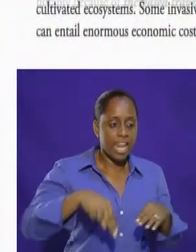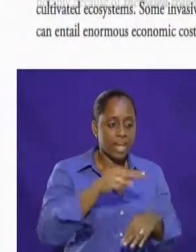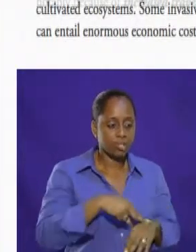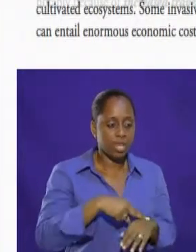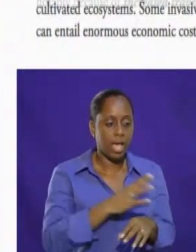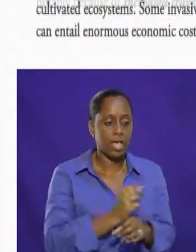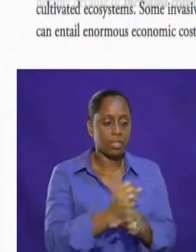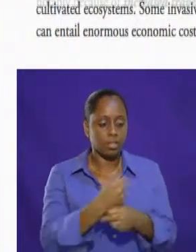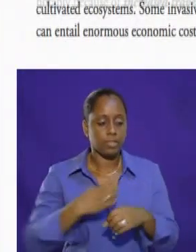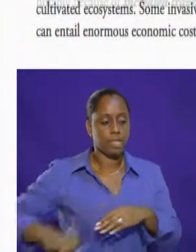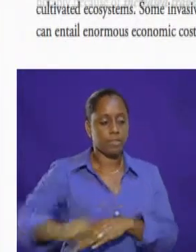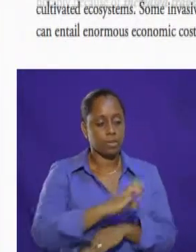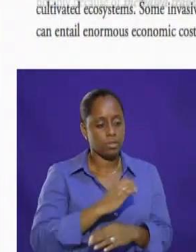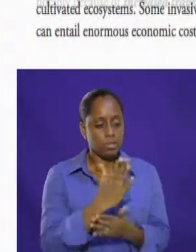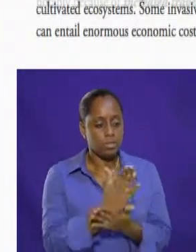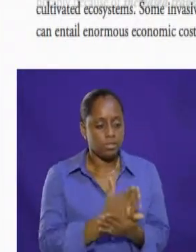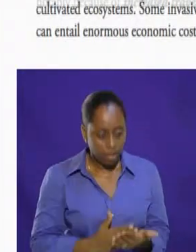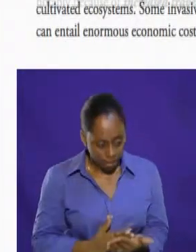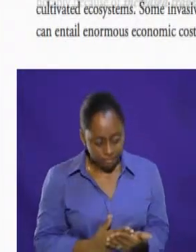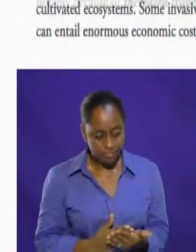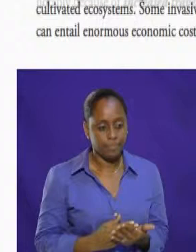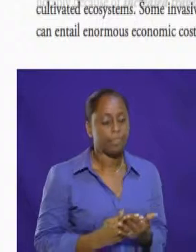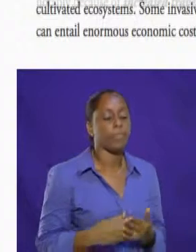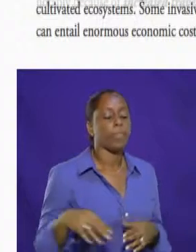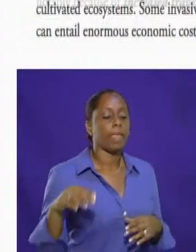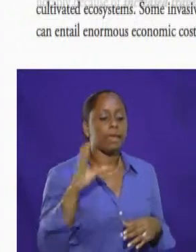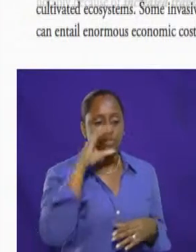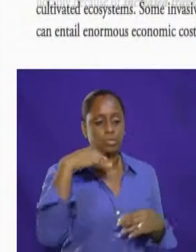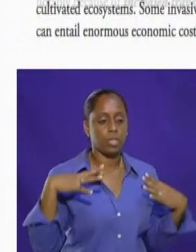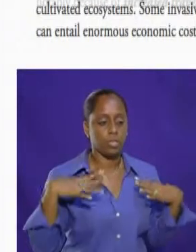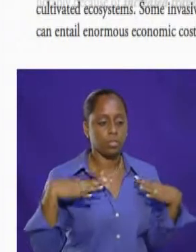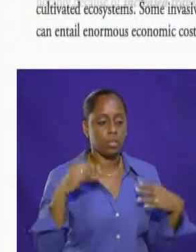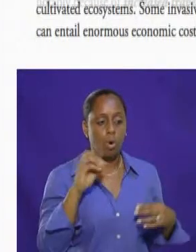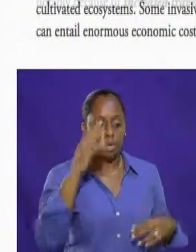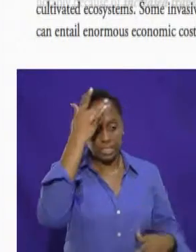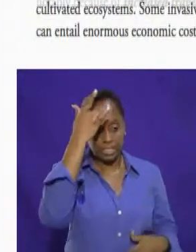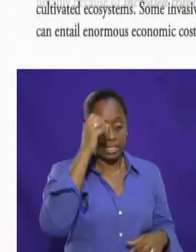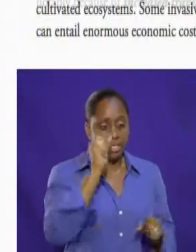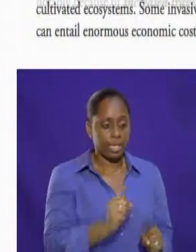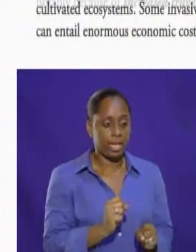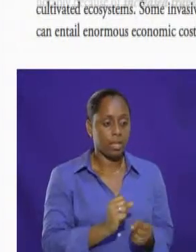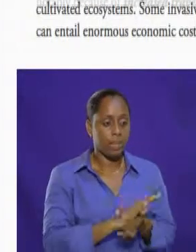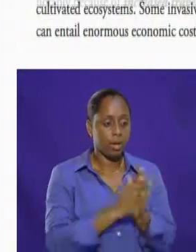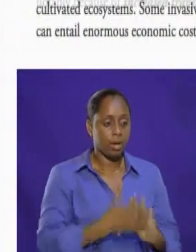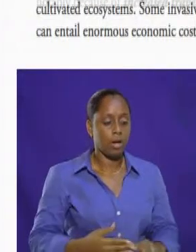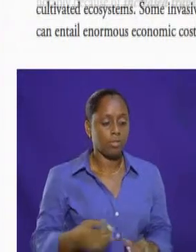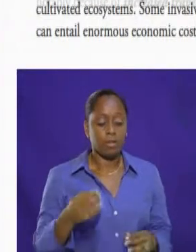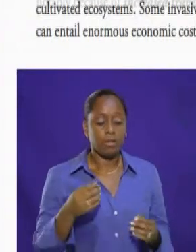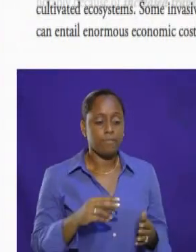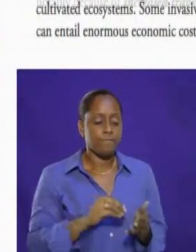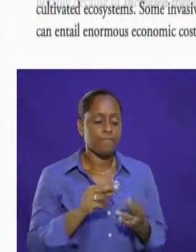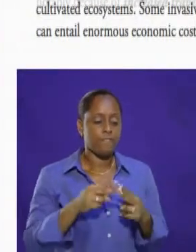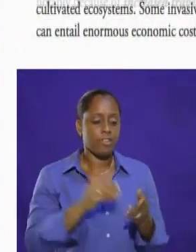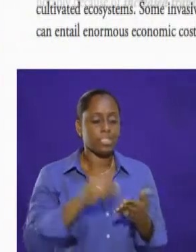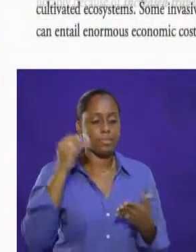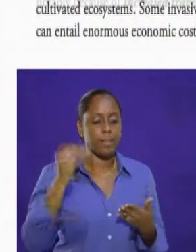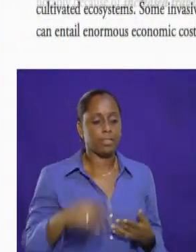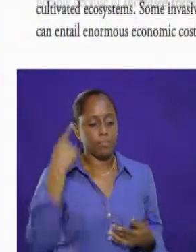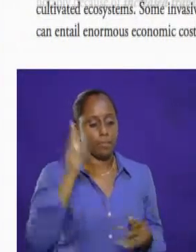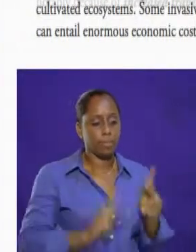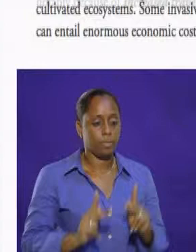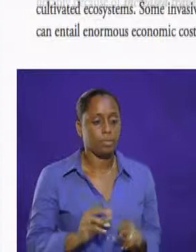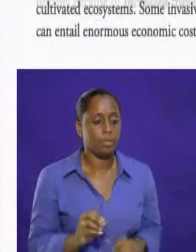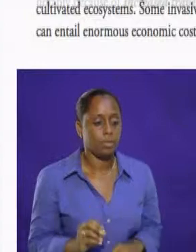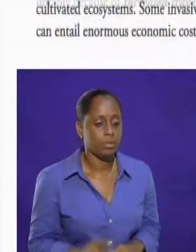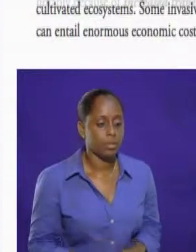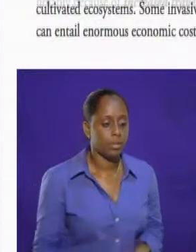natural and cultivated ecosystems. Some invasive alien pests or diseases can entail